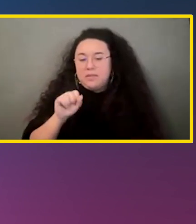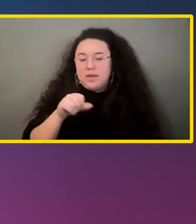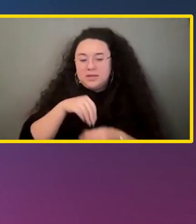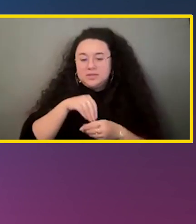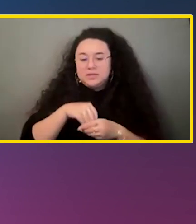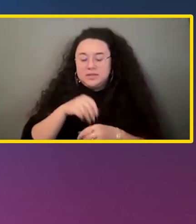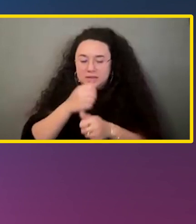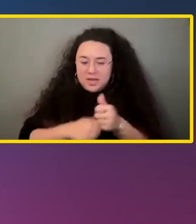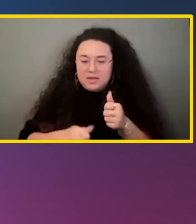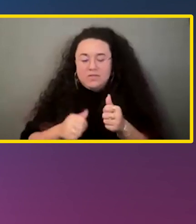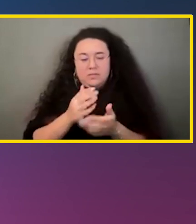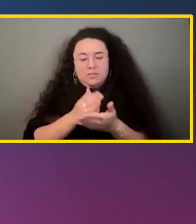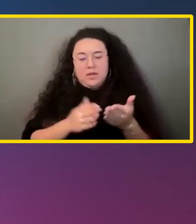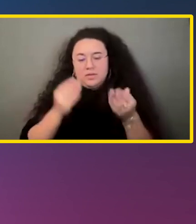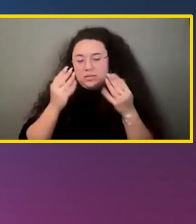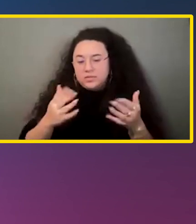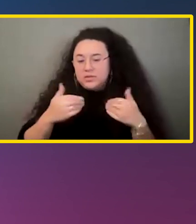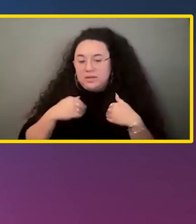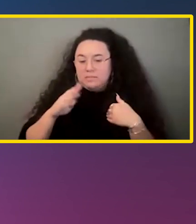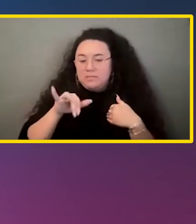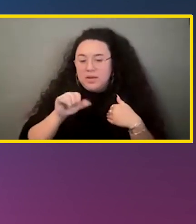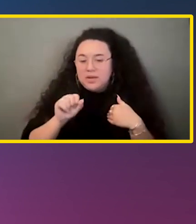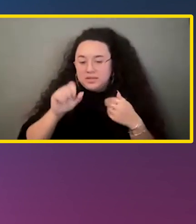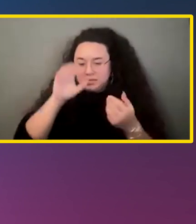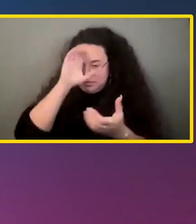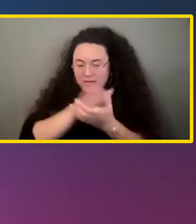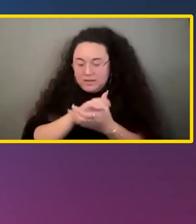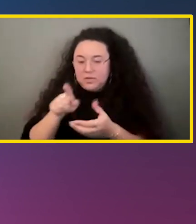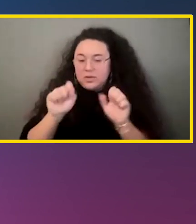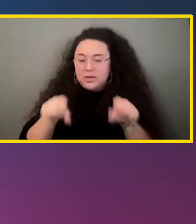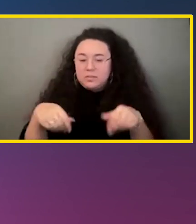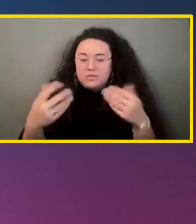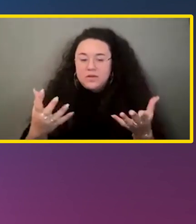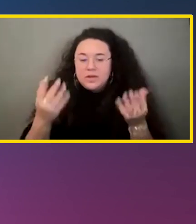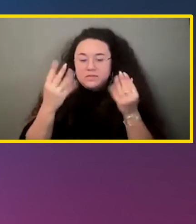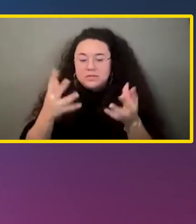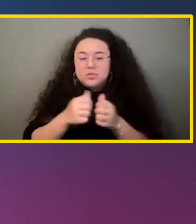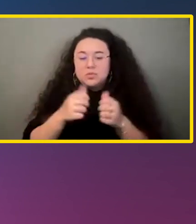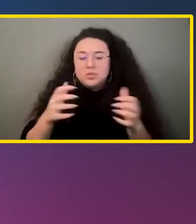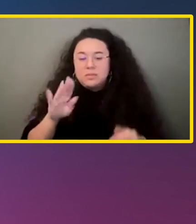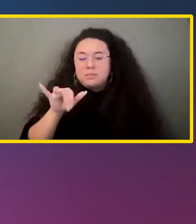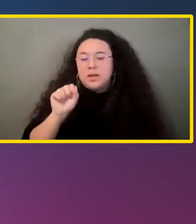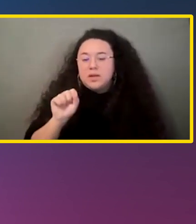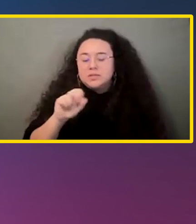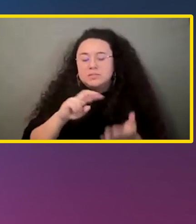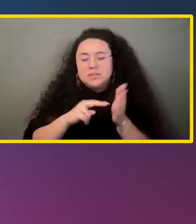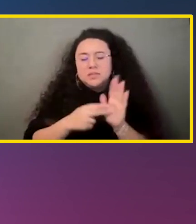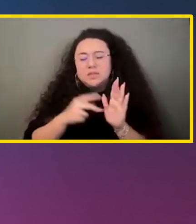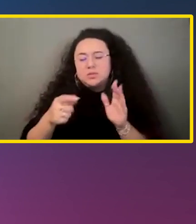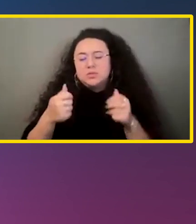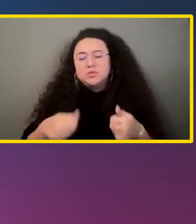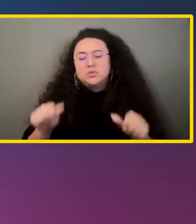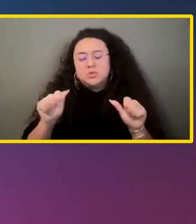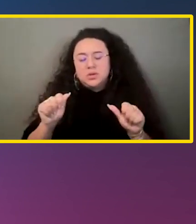source of information has bias. And to believe that you can provide information without a bias means that you are trying